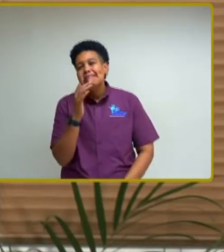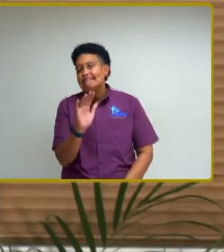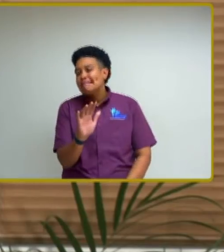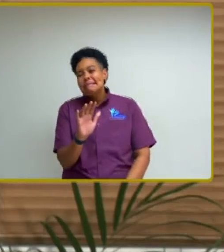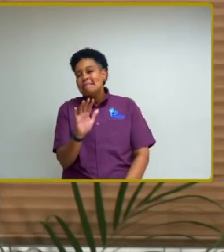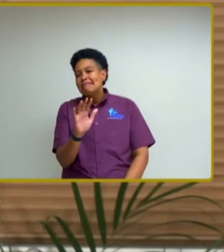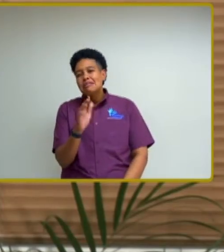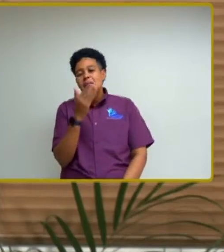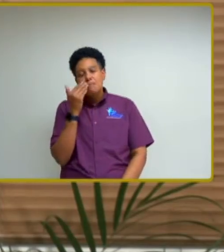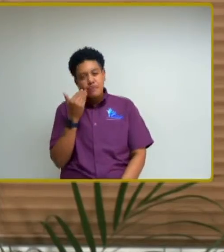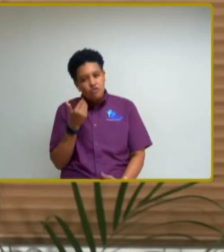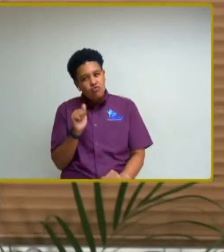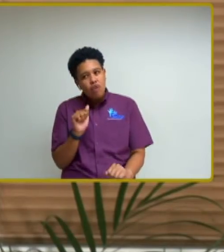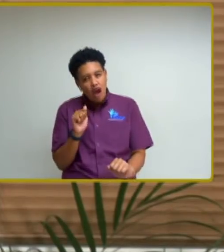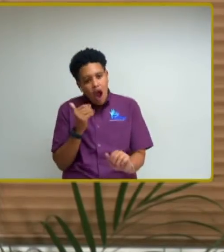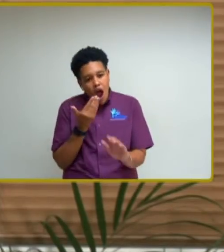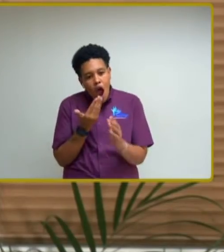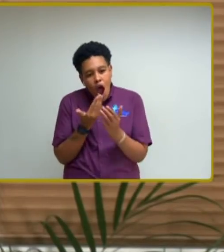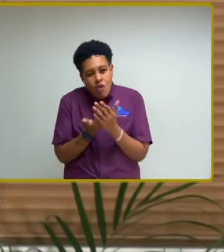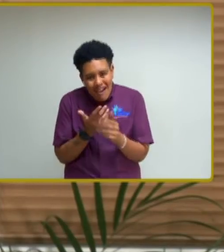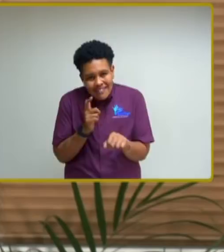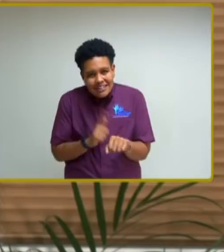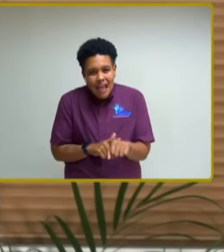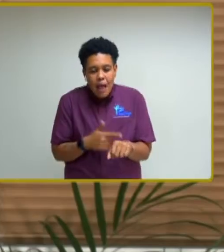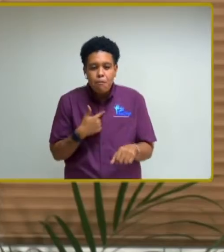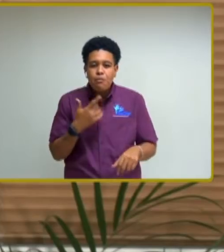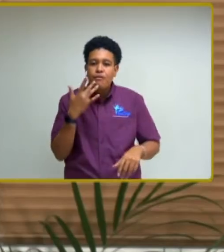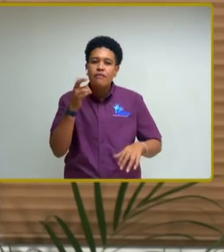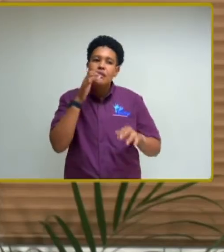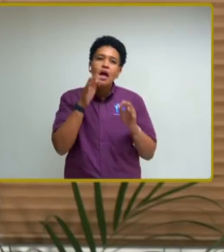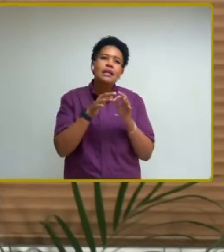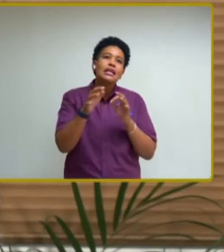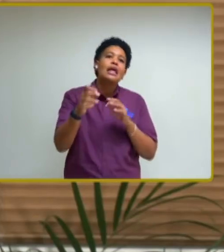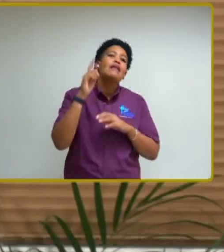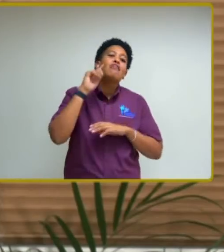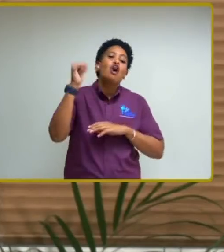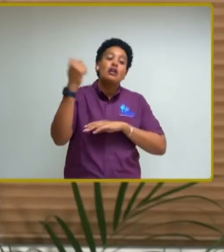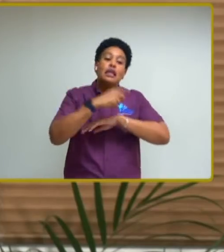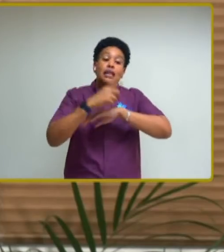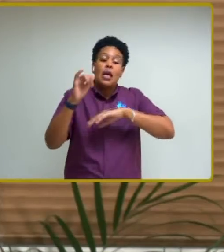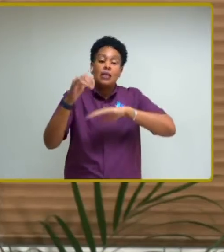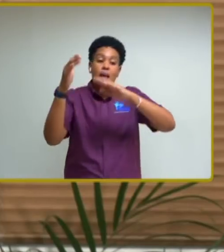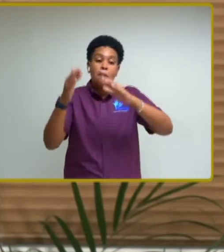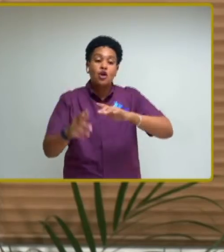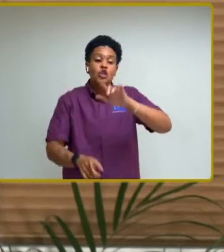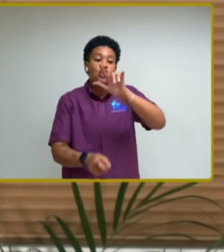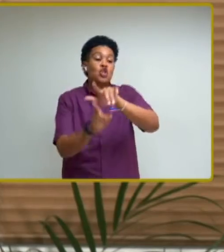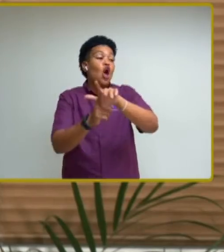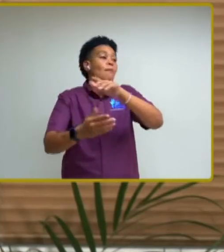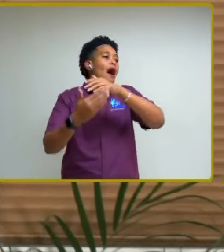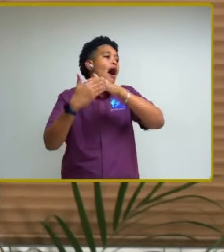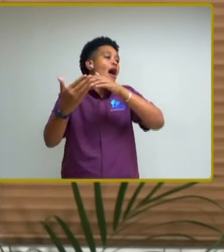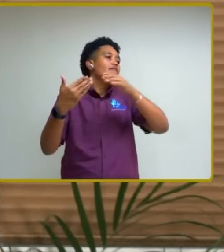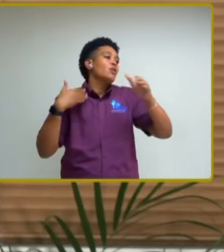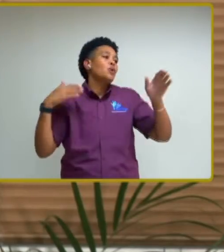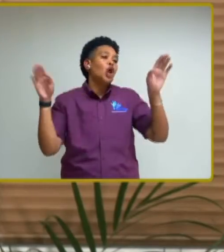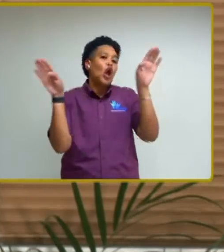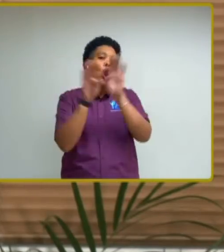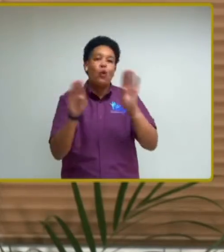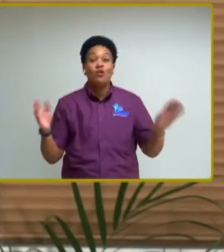to delay for another day unless that person turns up after we have closed